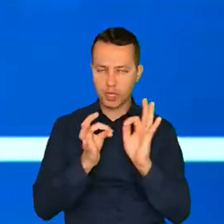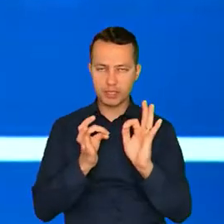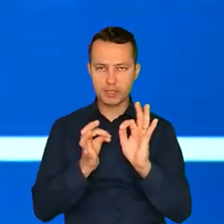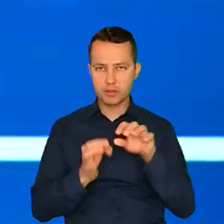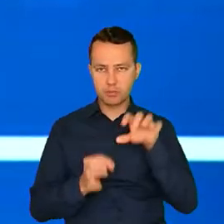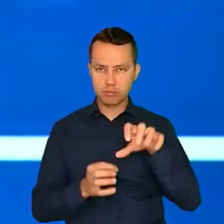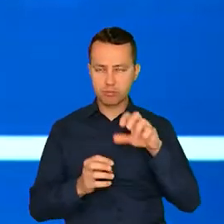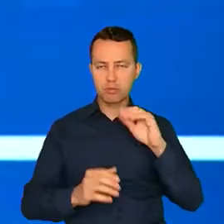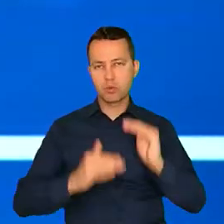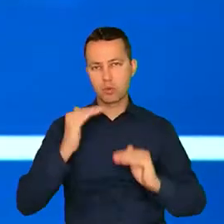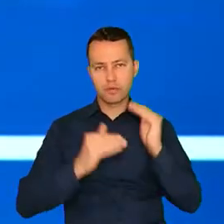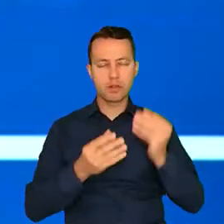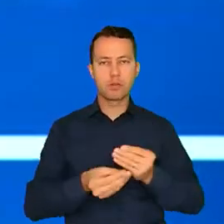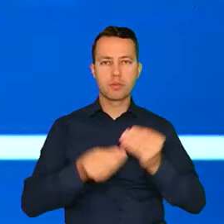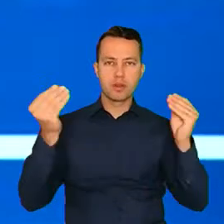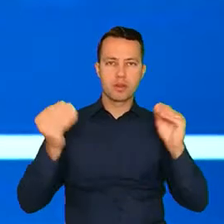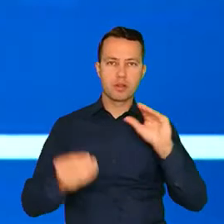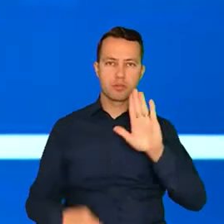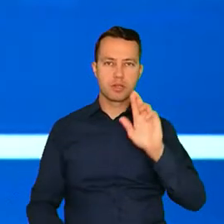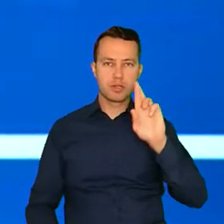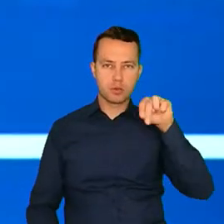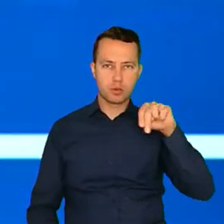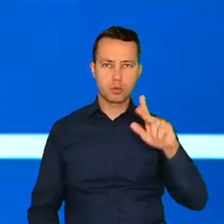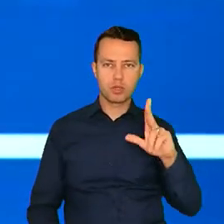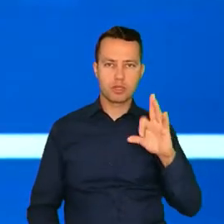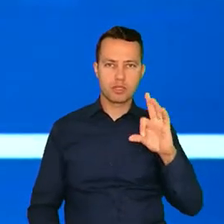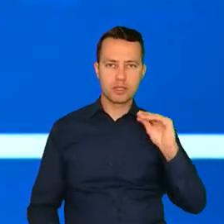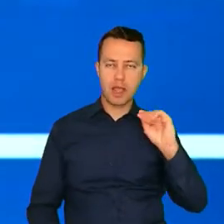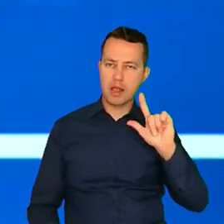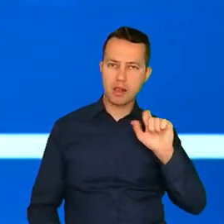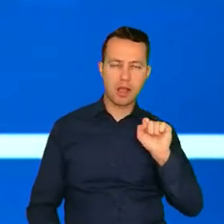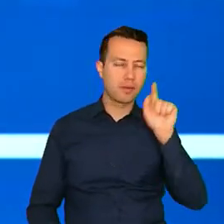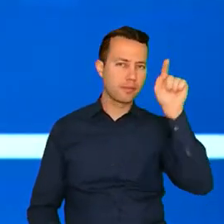In Brussels, we have a working group